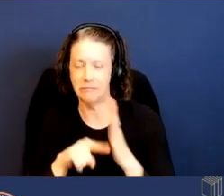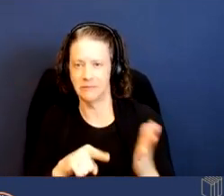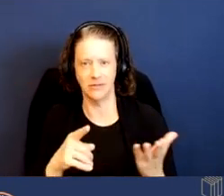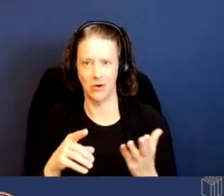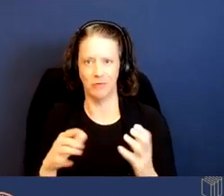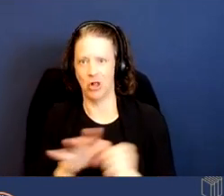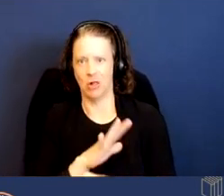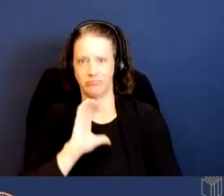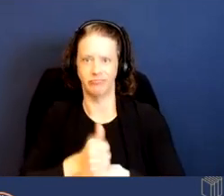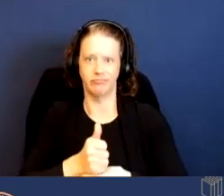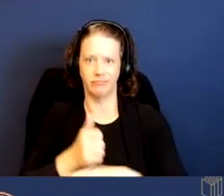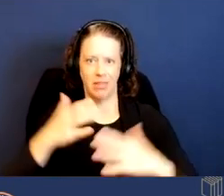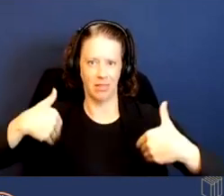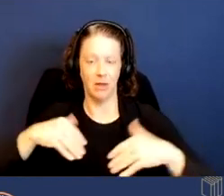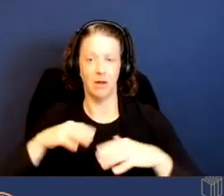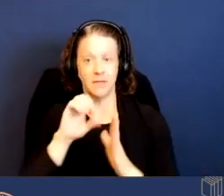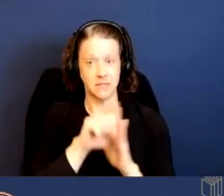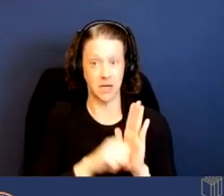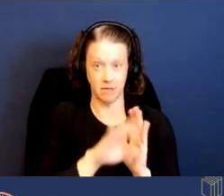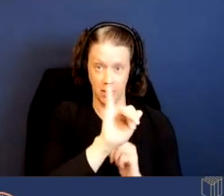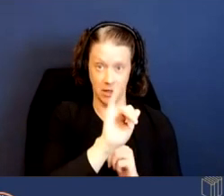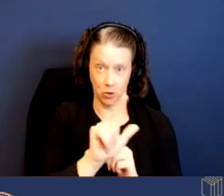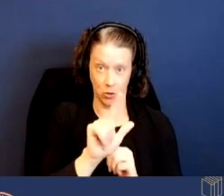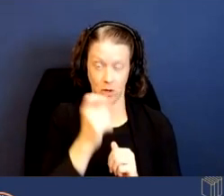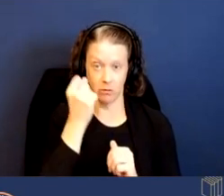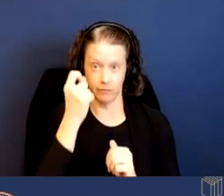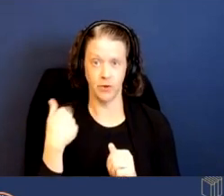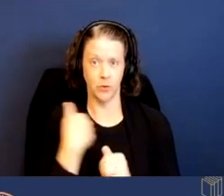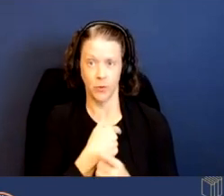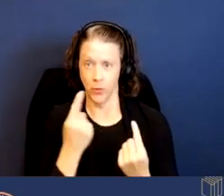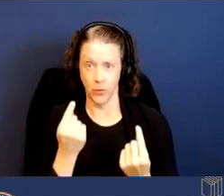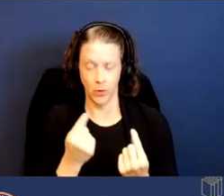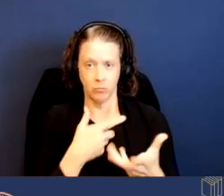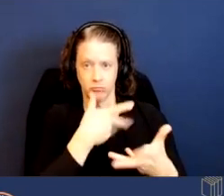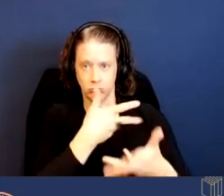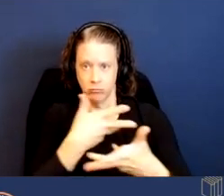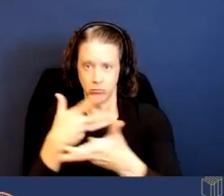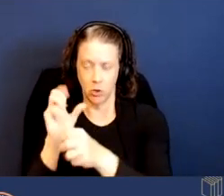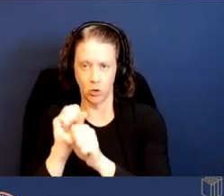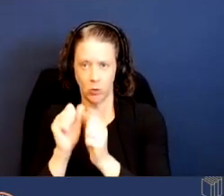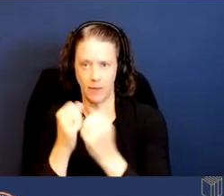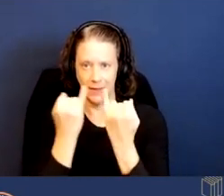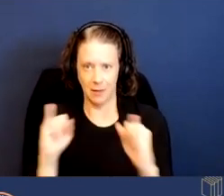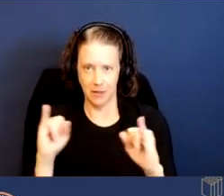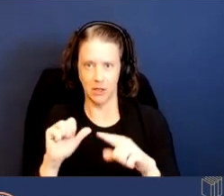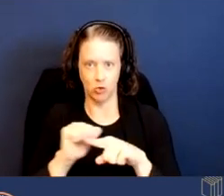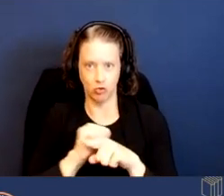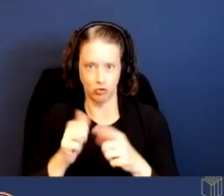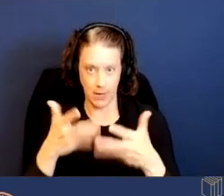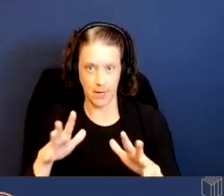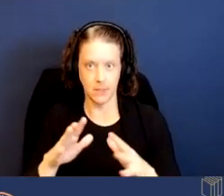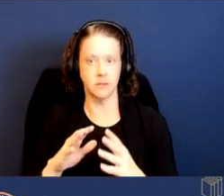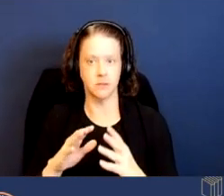the state of Illinois, you know, we, you know, worked with independent trained facilitators.